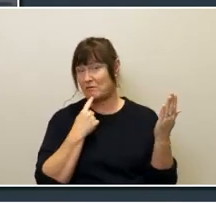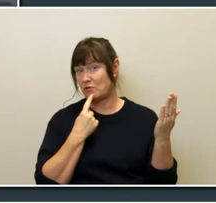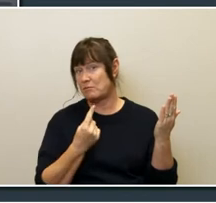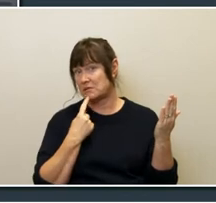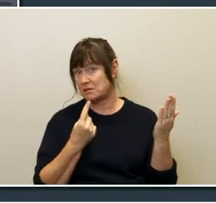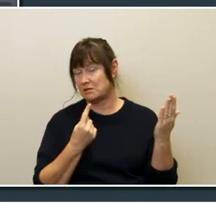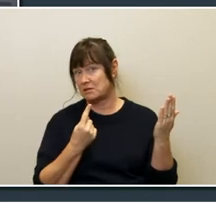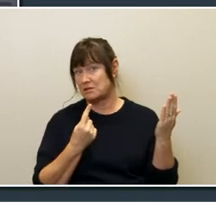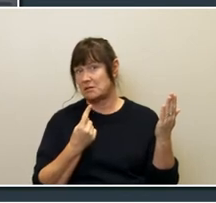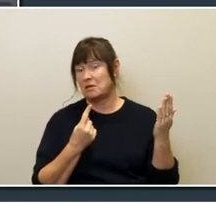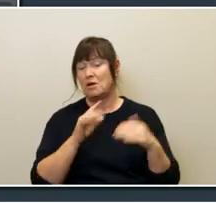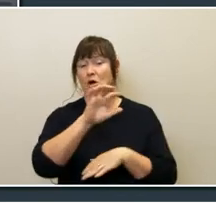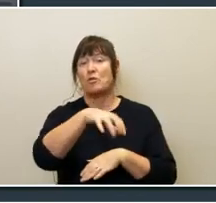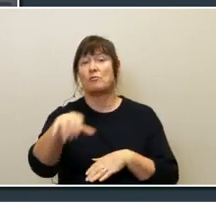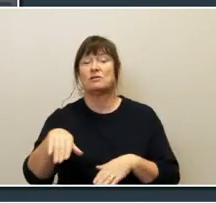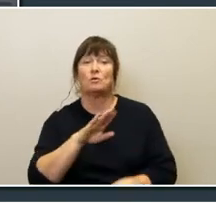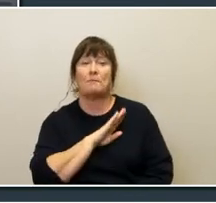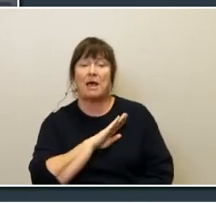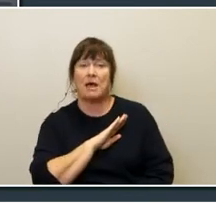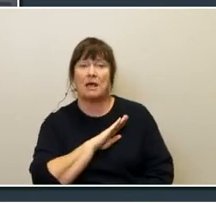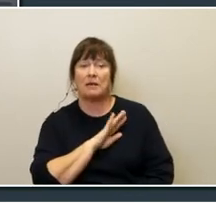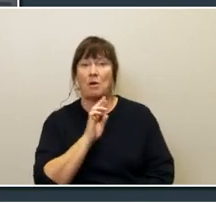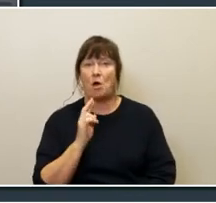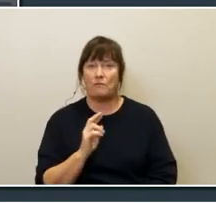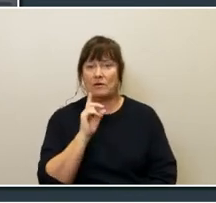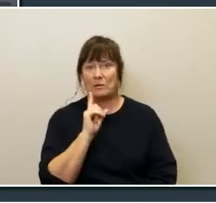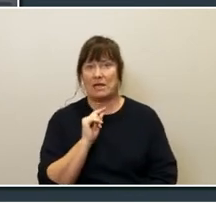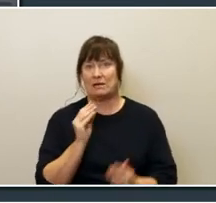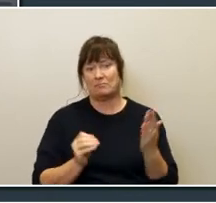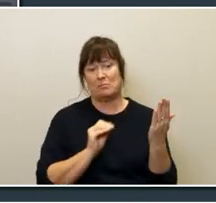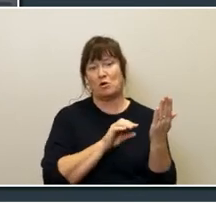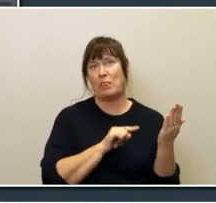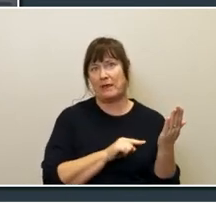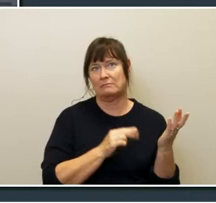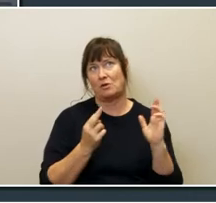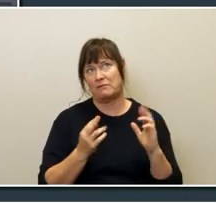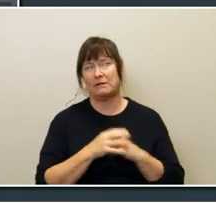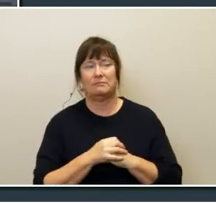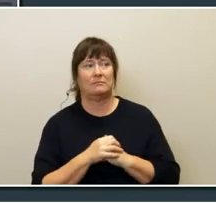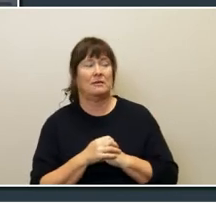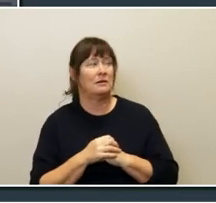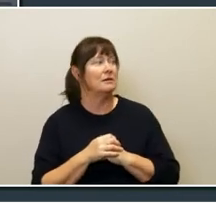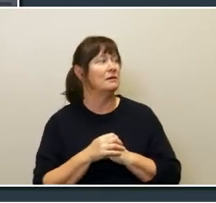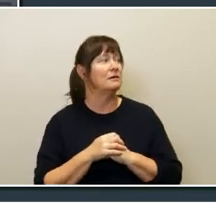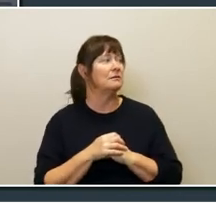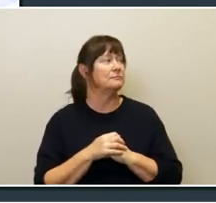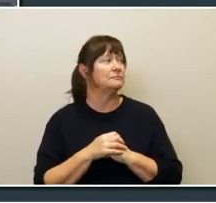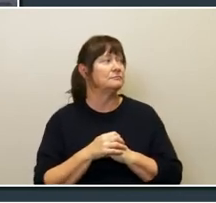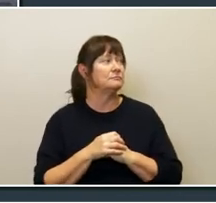the regional park. But hopefully we can go on to it at some stage.